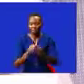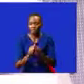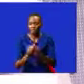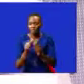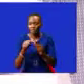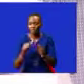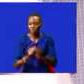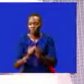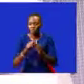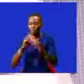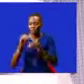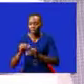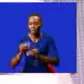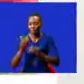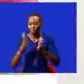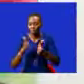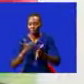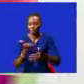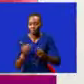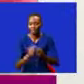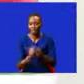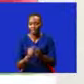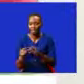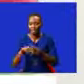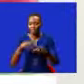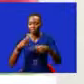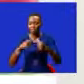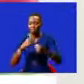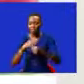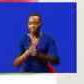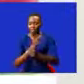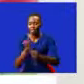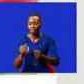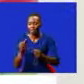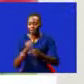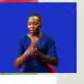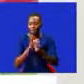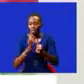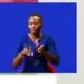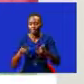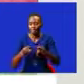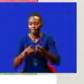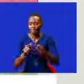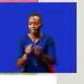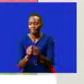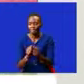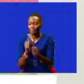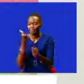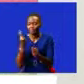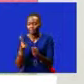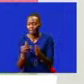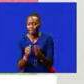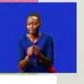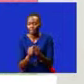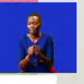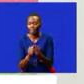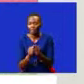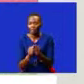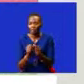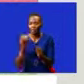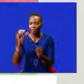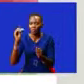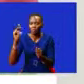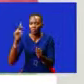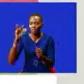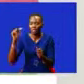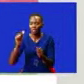ji kapod ka waloso mondo bed maber. Midusa mabende nochung' ne gedo mar tesend yiengo nyamburko noero migosi